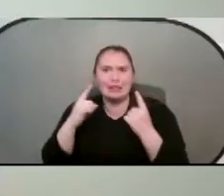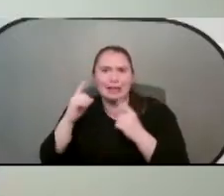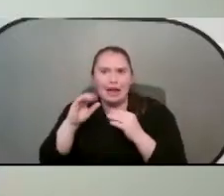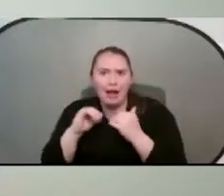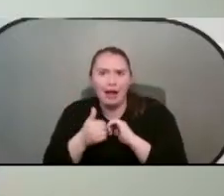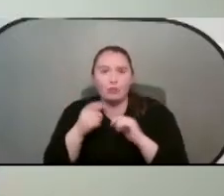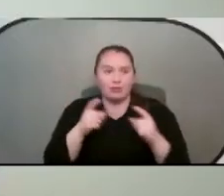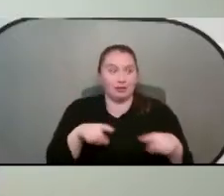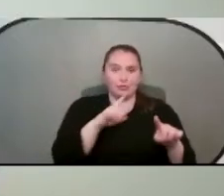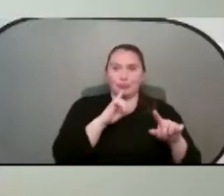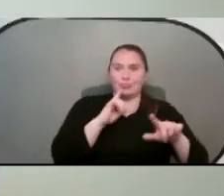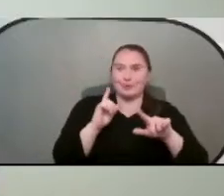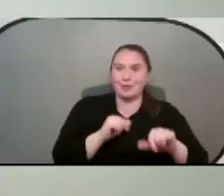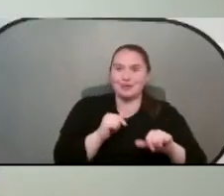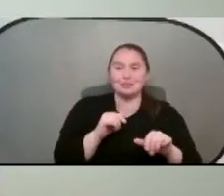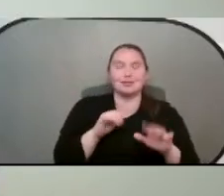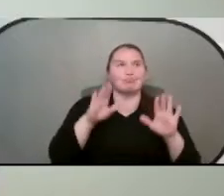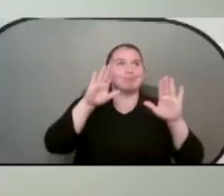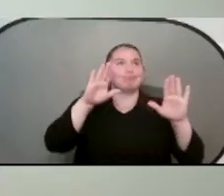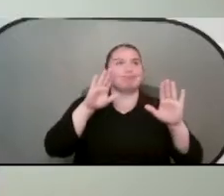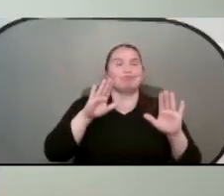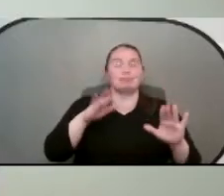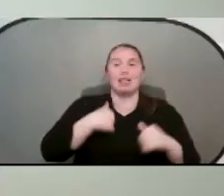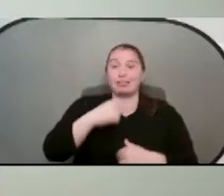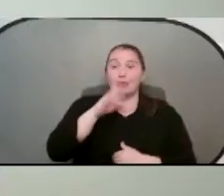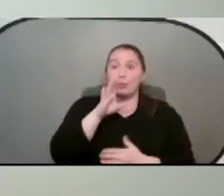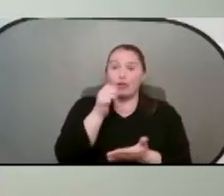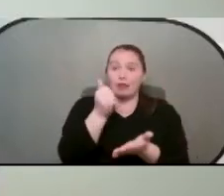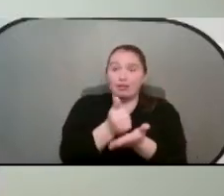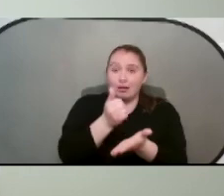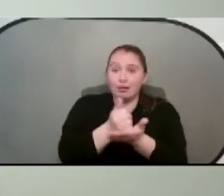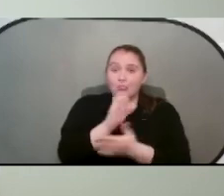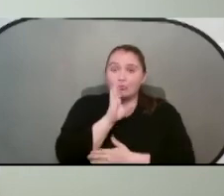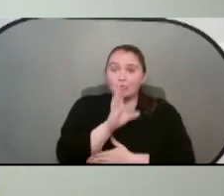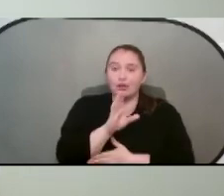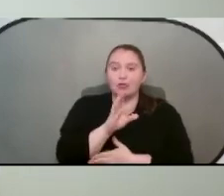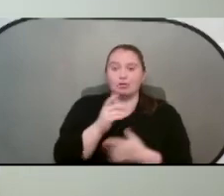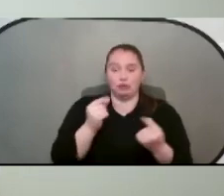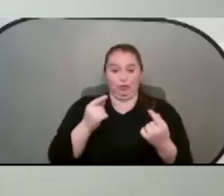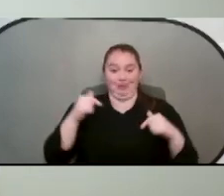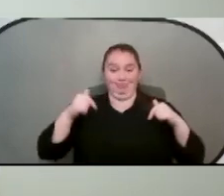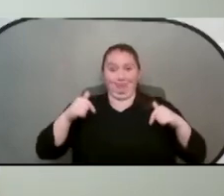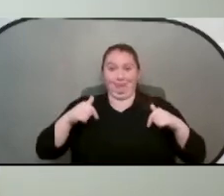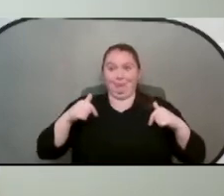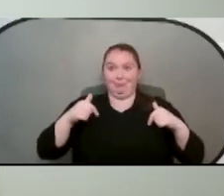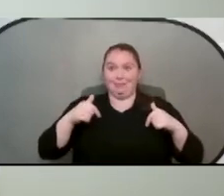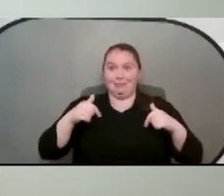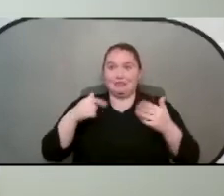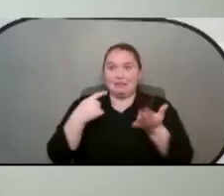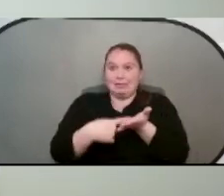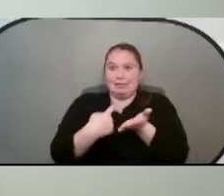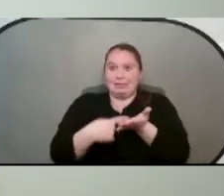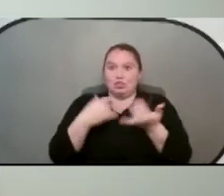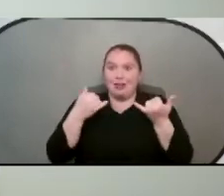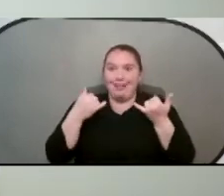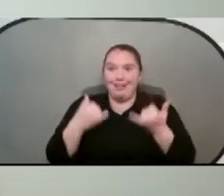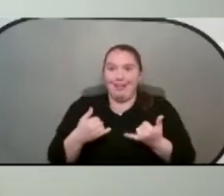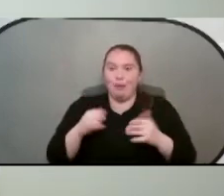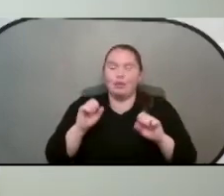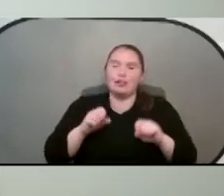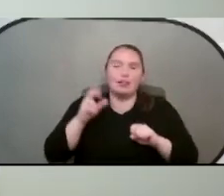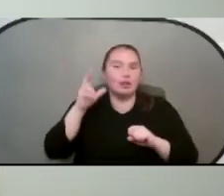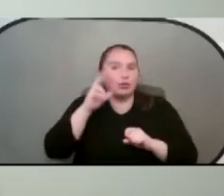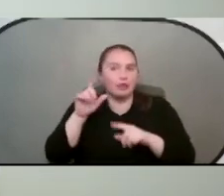responses. I just think that's really helpful to have these kinds of conversations now so we can hear the, the language